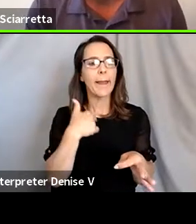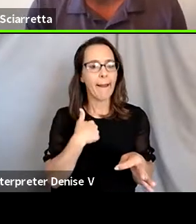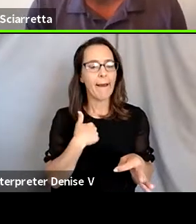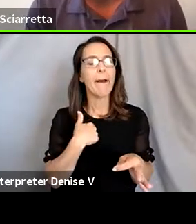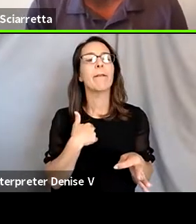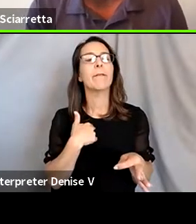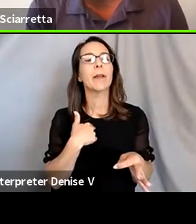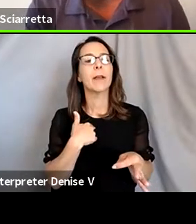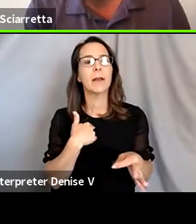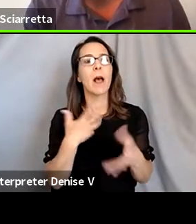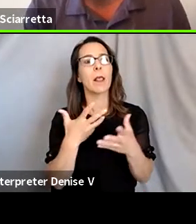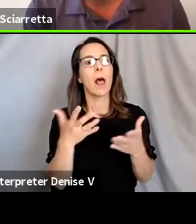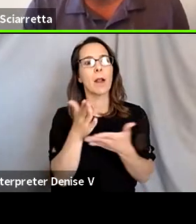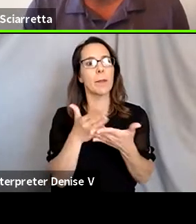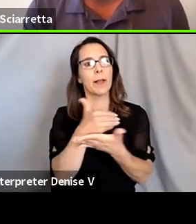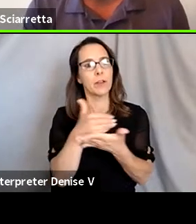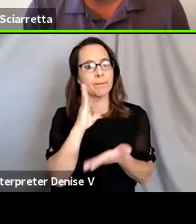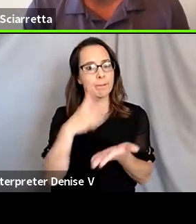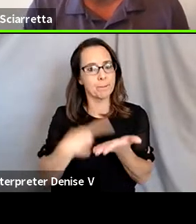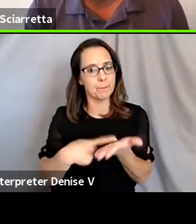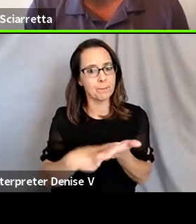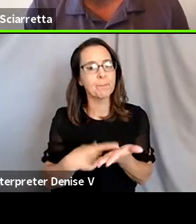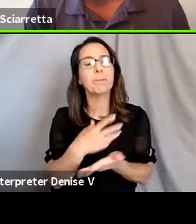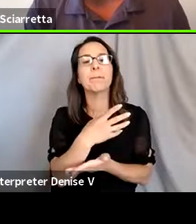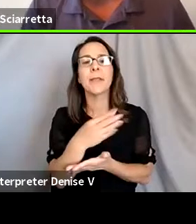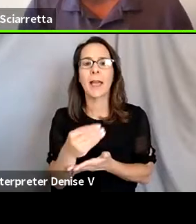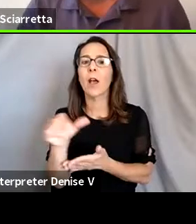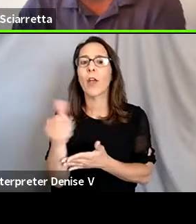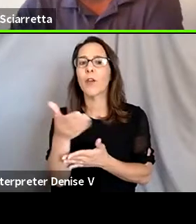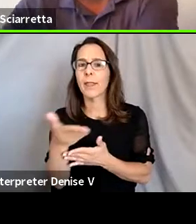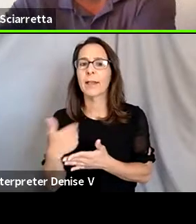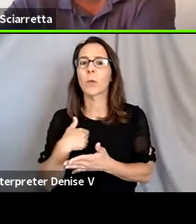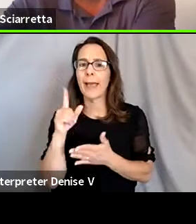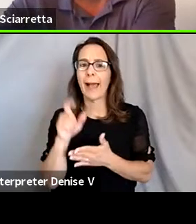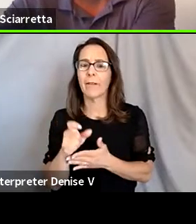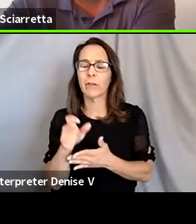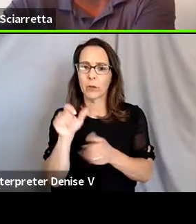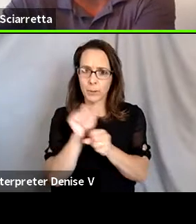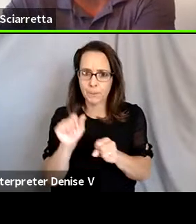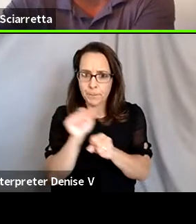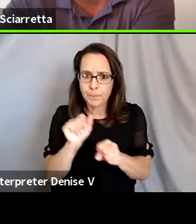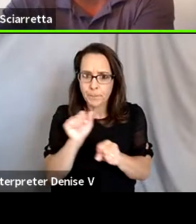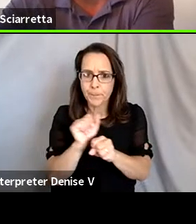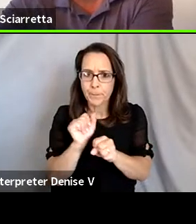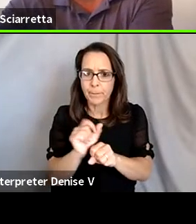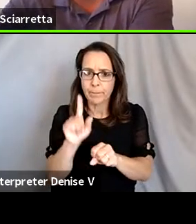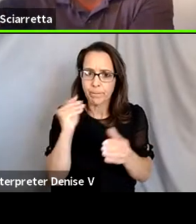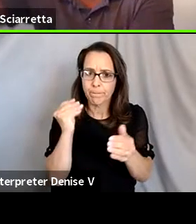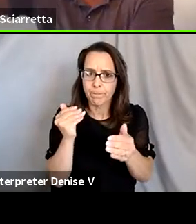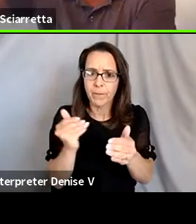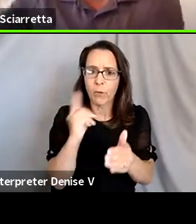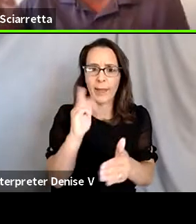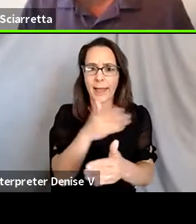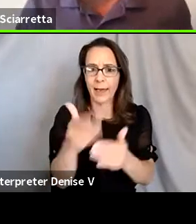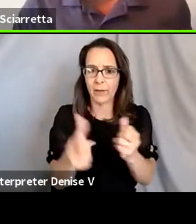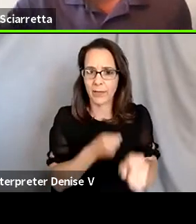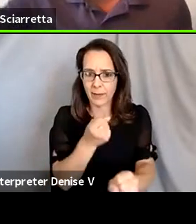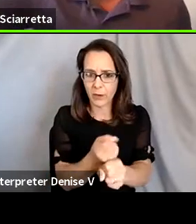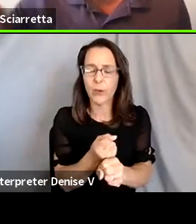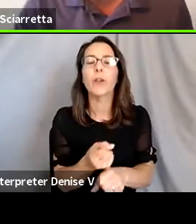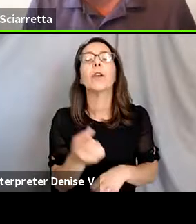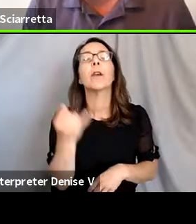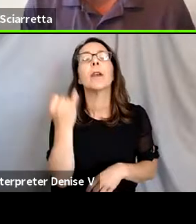in terms of budget and some other items that we work on to finish out the year. So if you look on the calendar, scroll